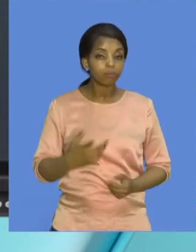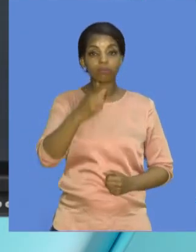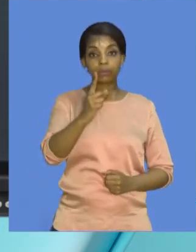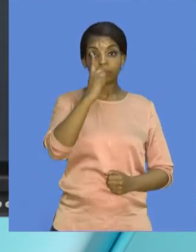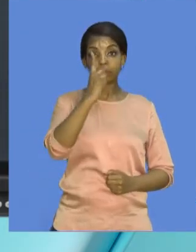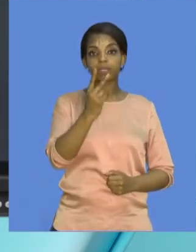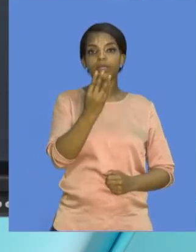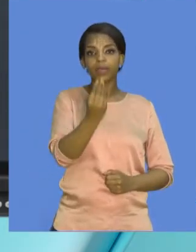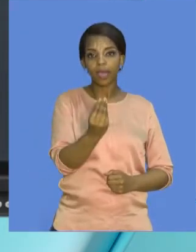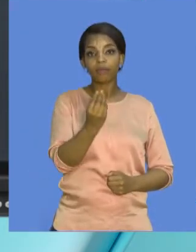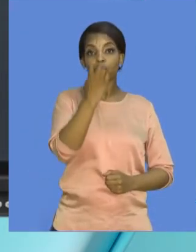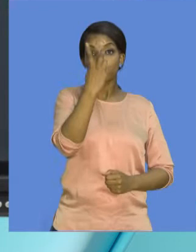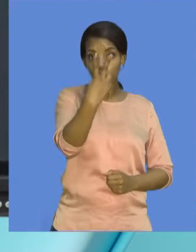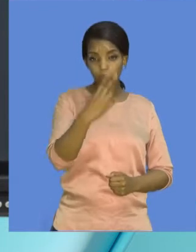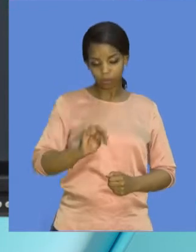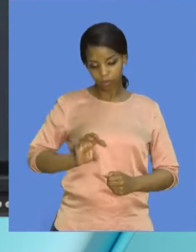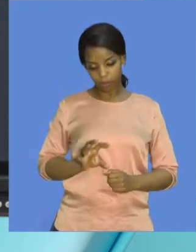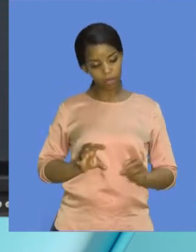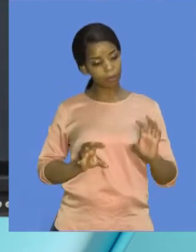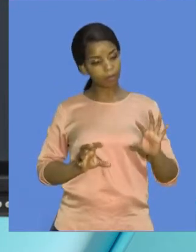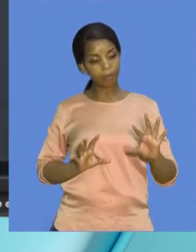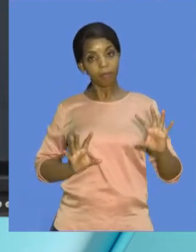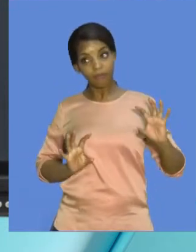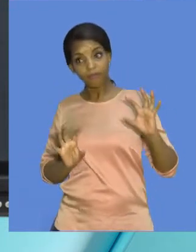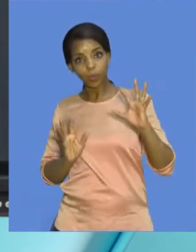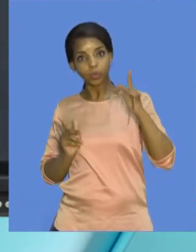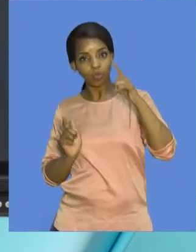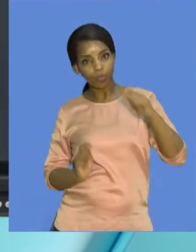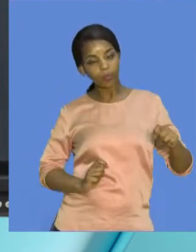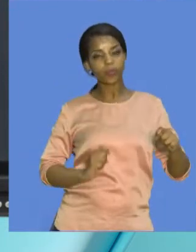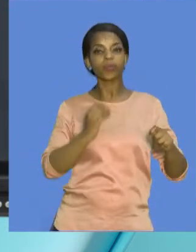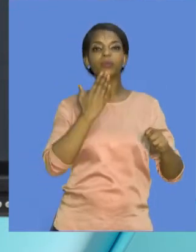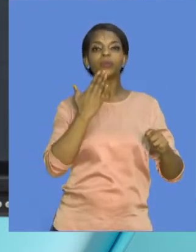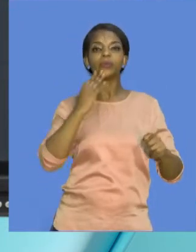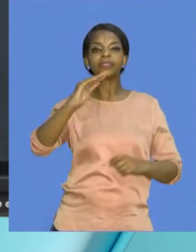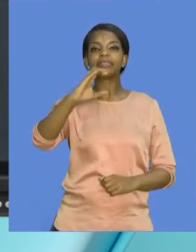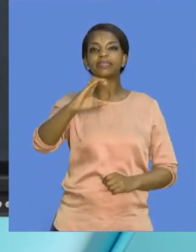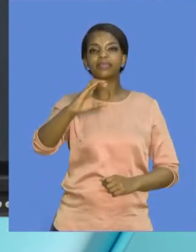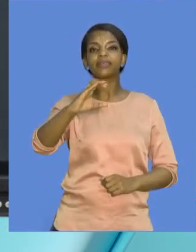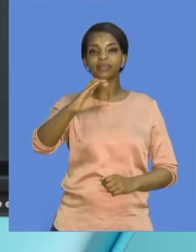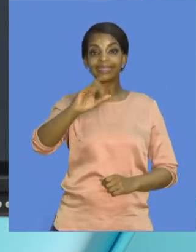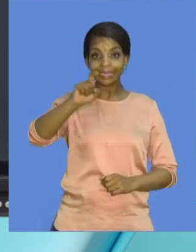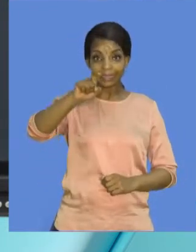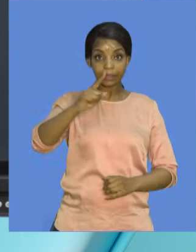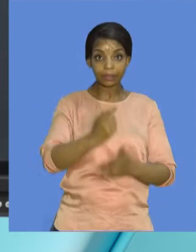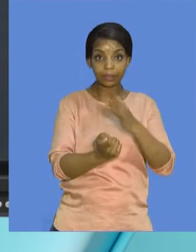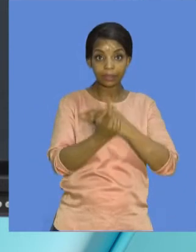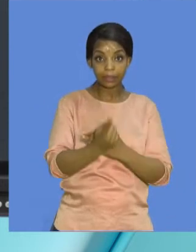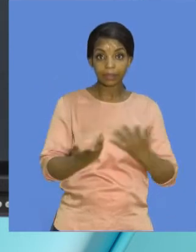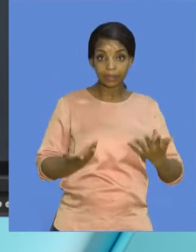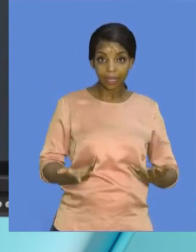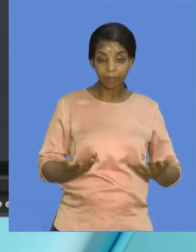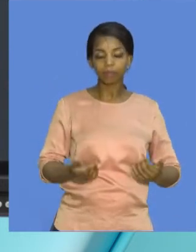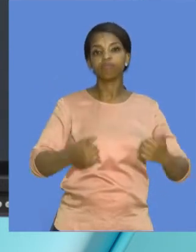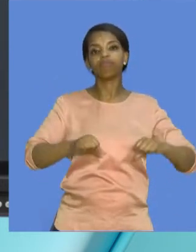there are two objects that exert simultaneously a force on object C, right? When that happens,